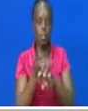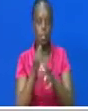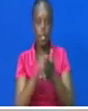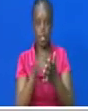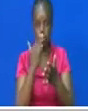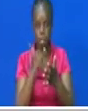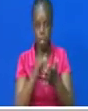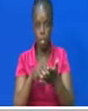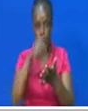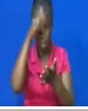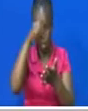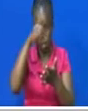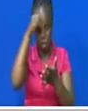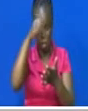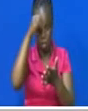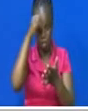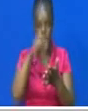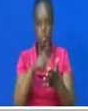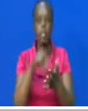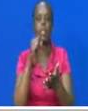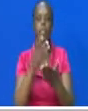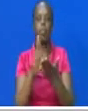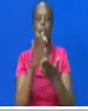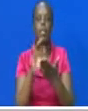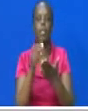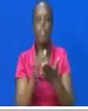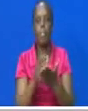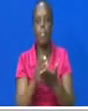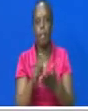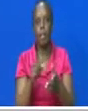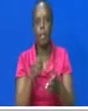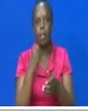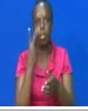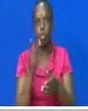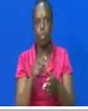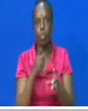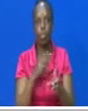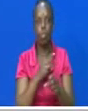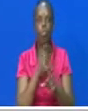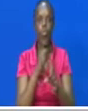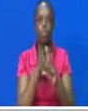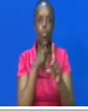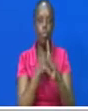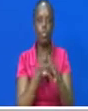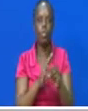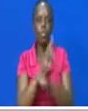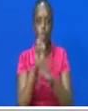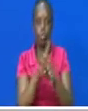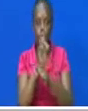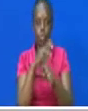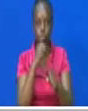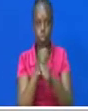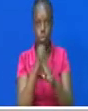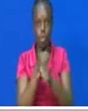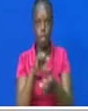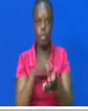then you can actually even get the samples from such rocks. And tools that are used to do this